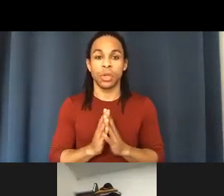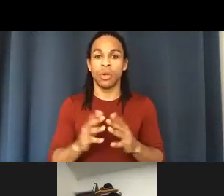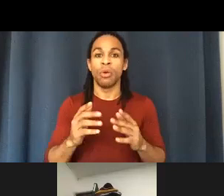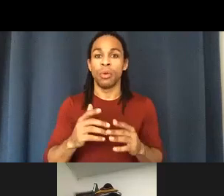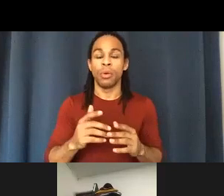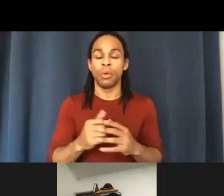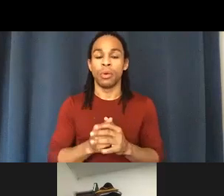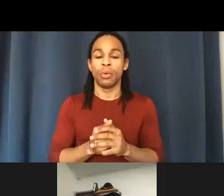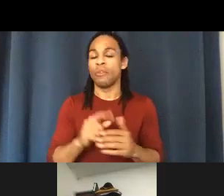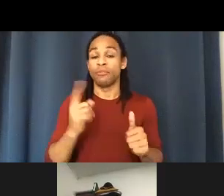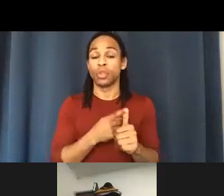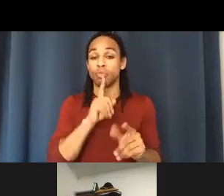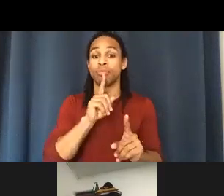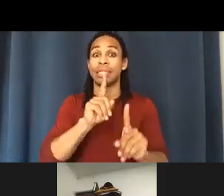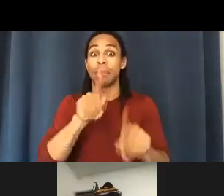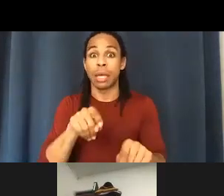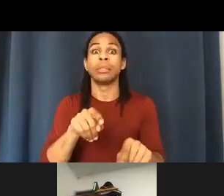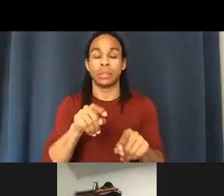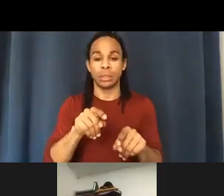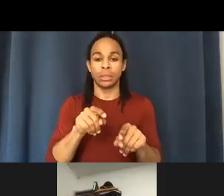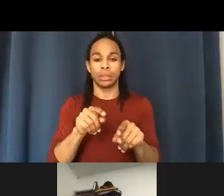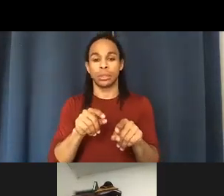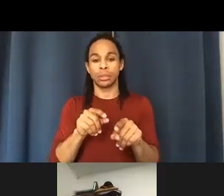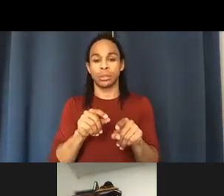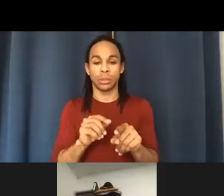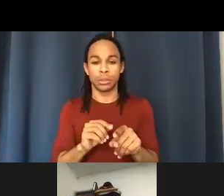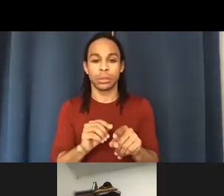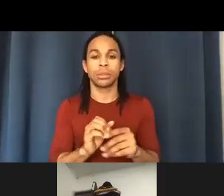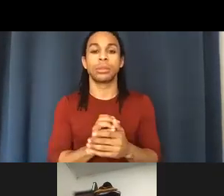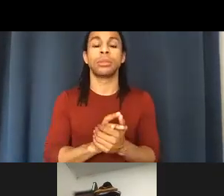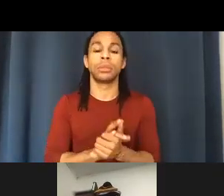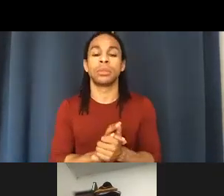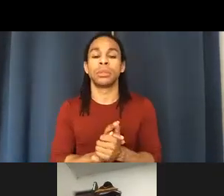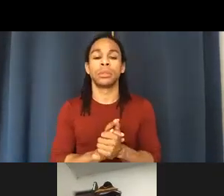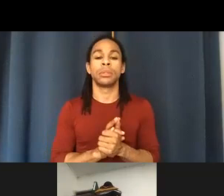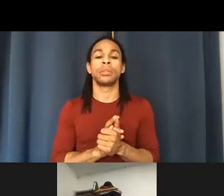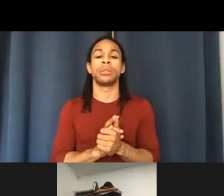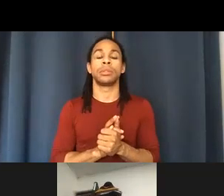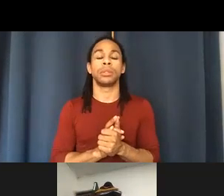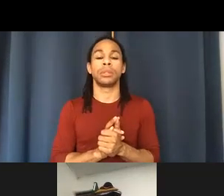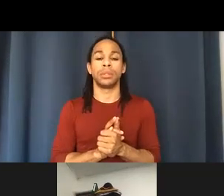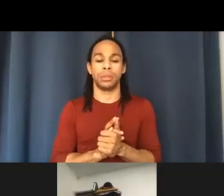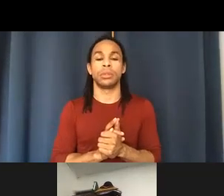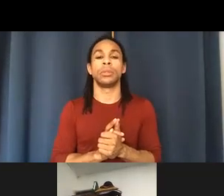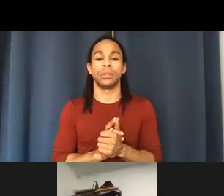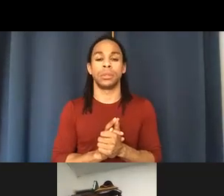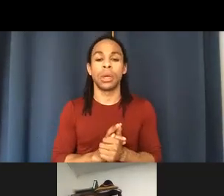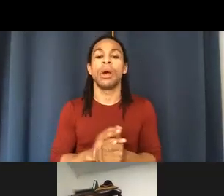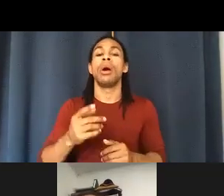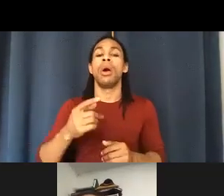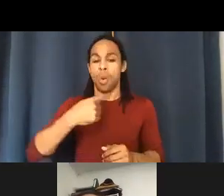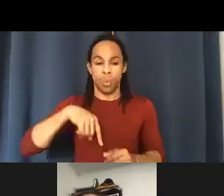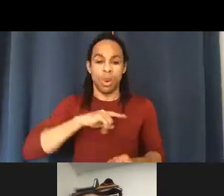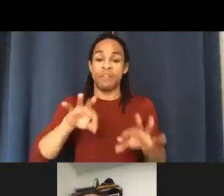We're family medics and we belong to 14 regions of the Latin American continent. We